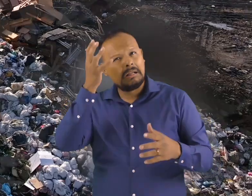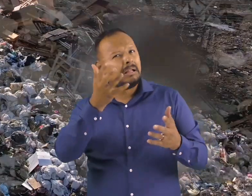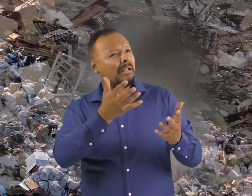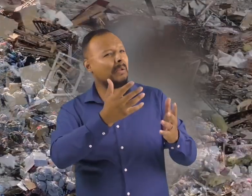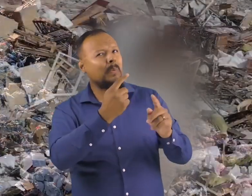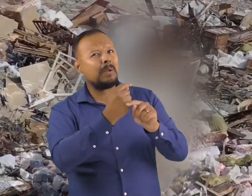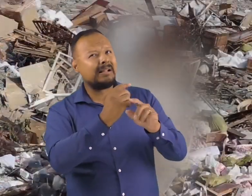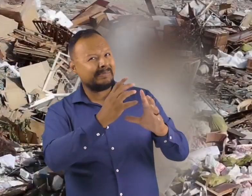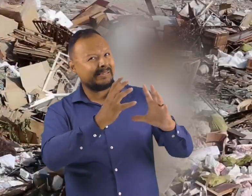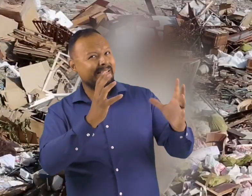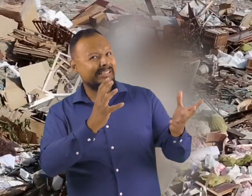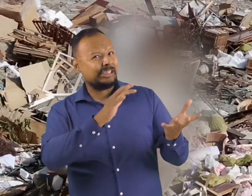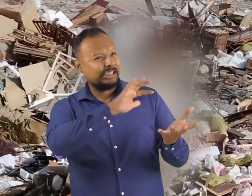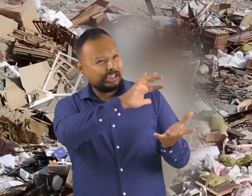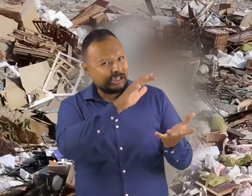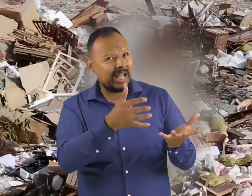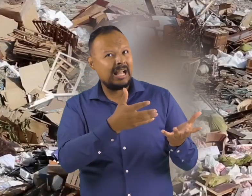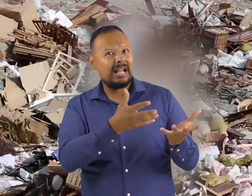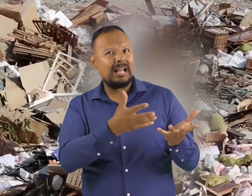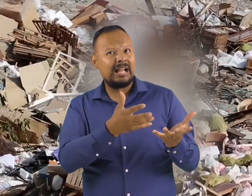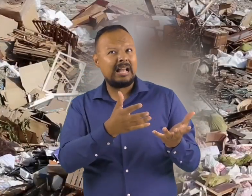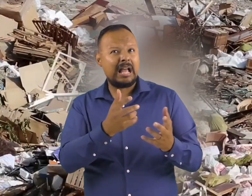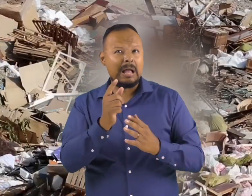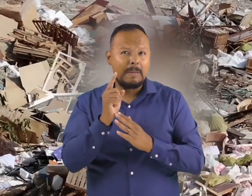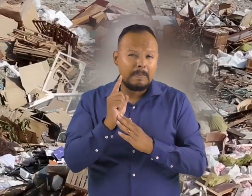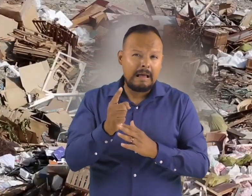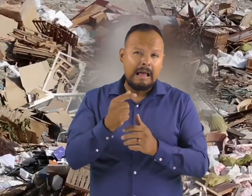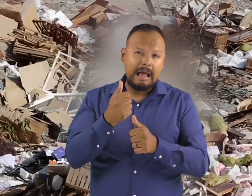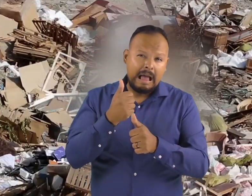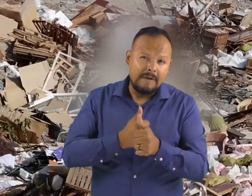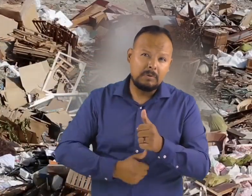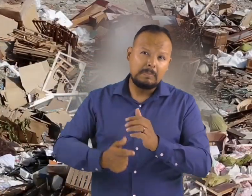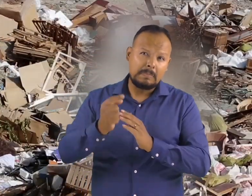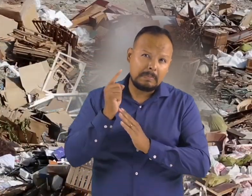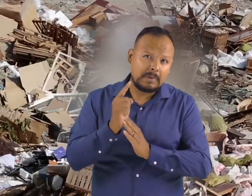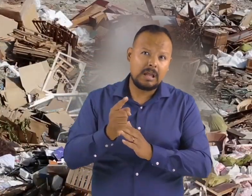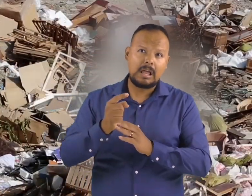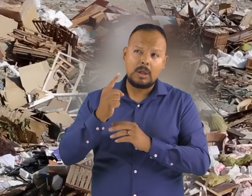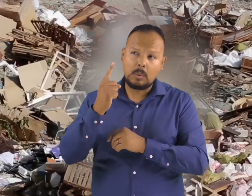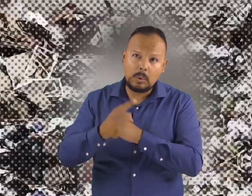plastic being dumped into the ocean every year.